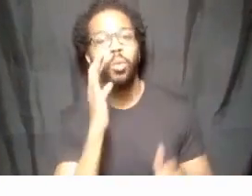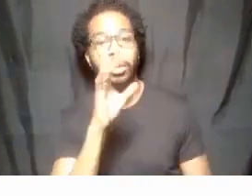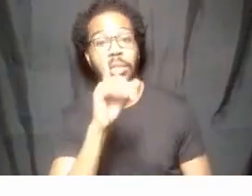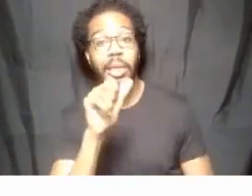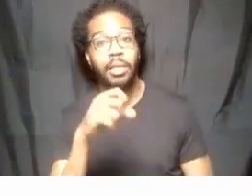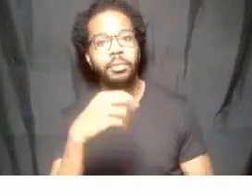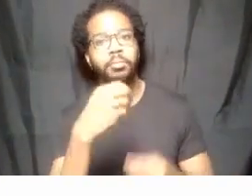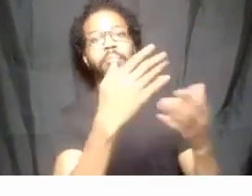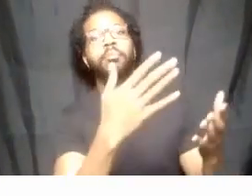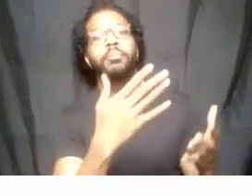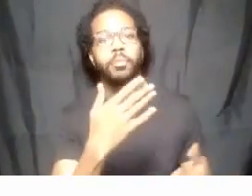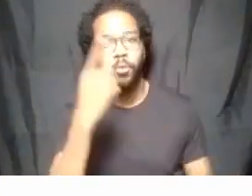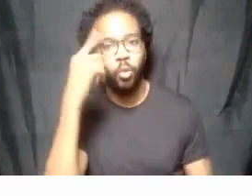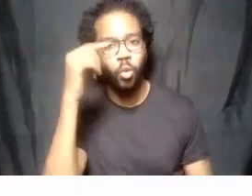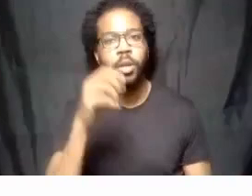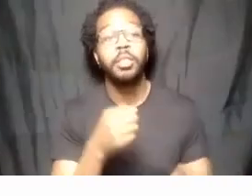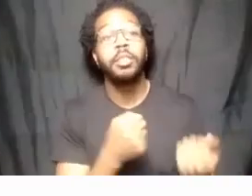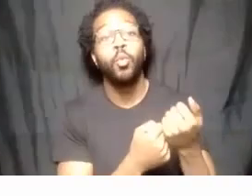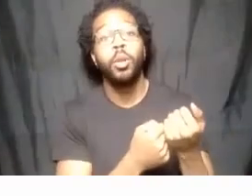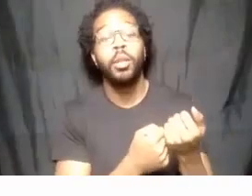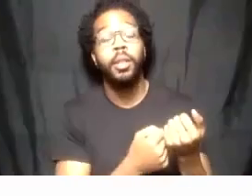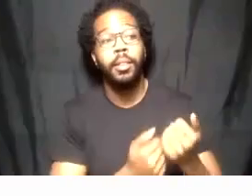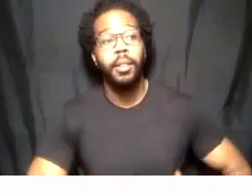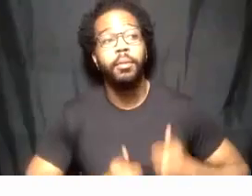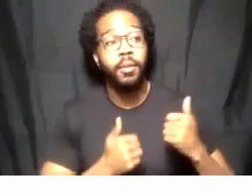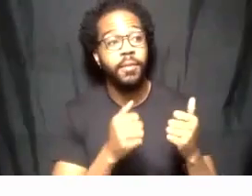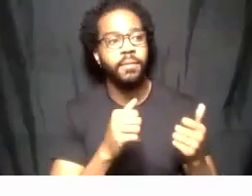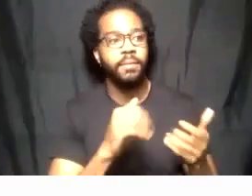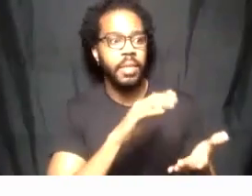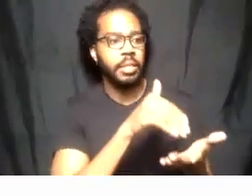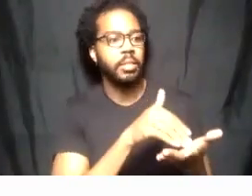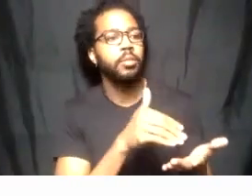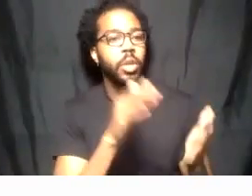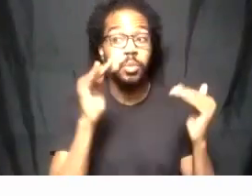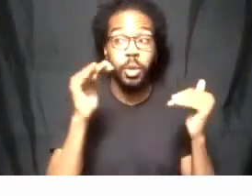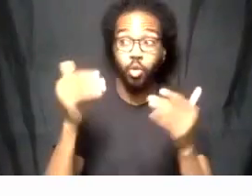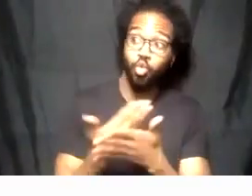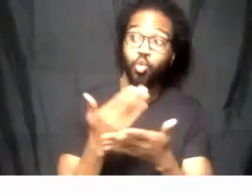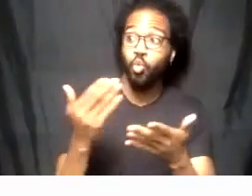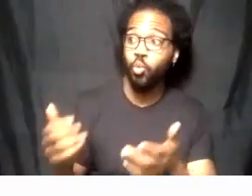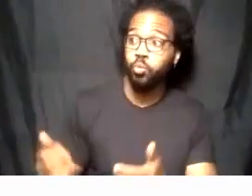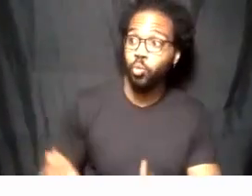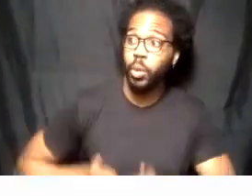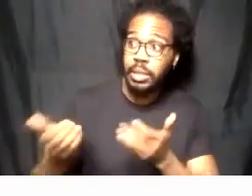allow supported living facilities to accept new residents, and when will they be issued?